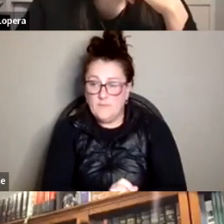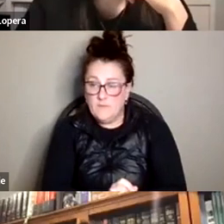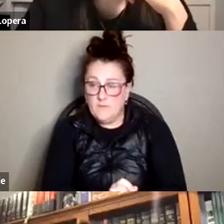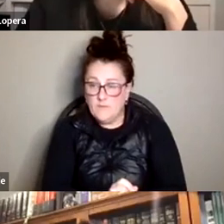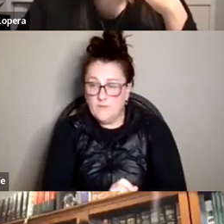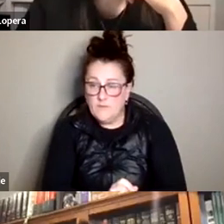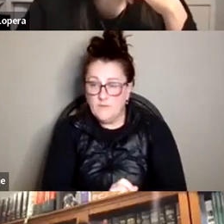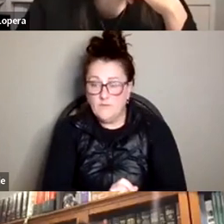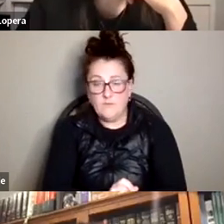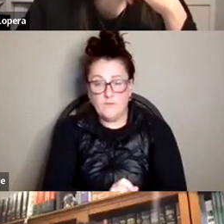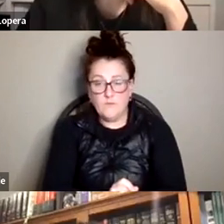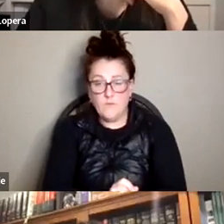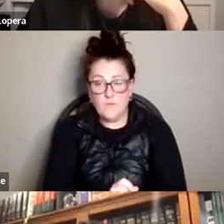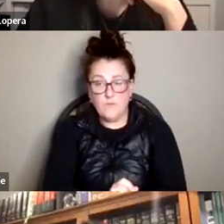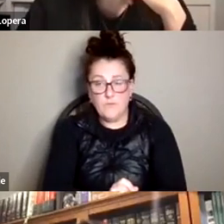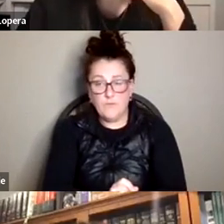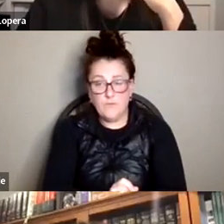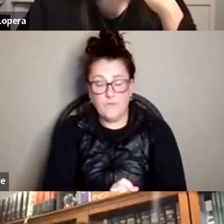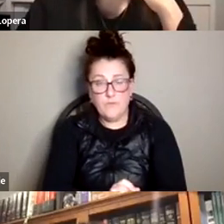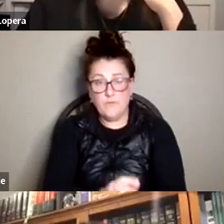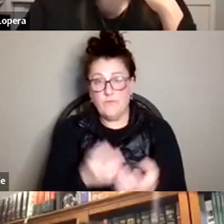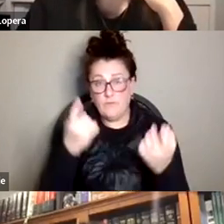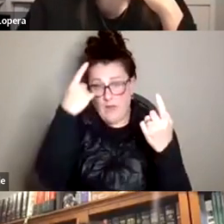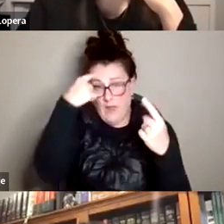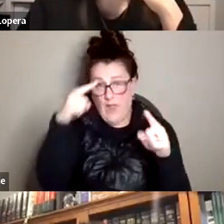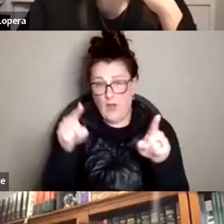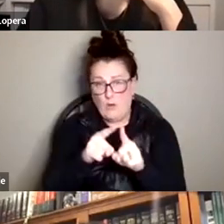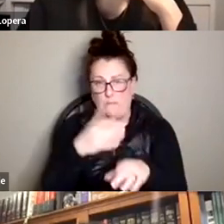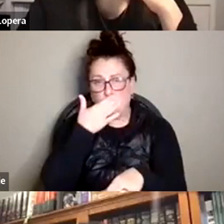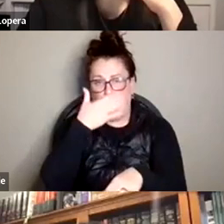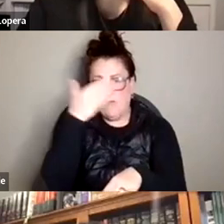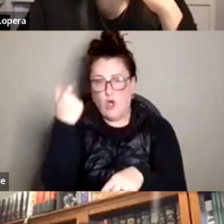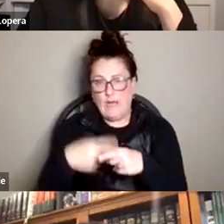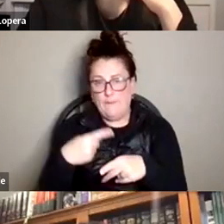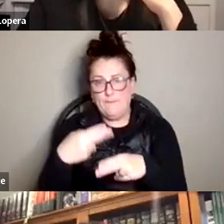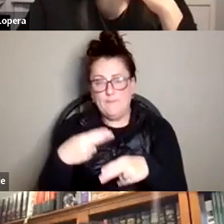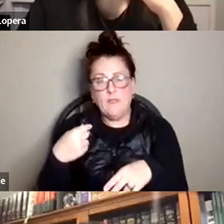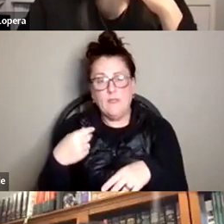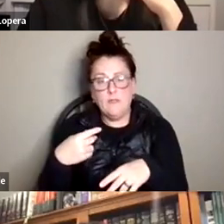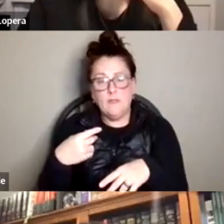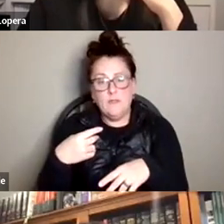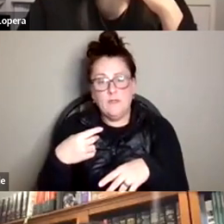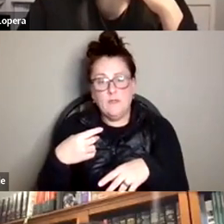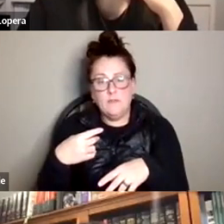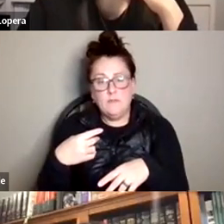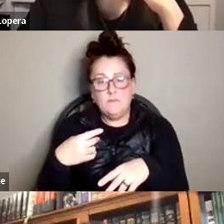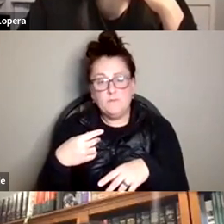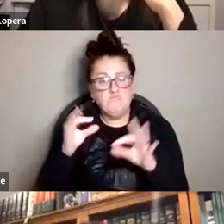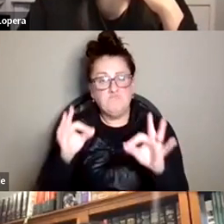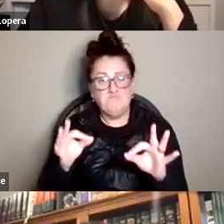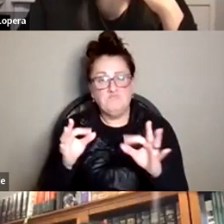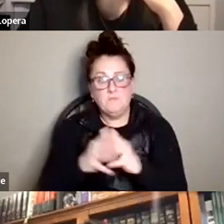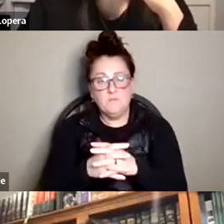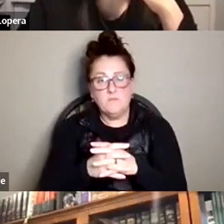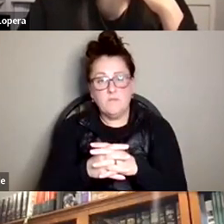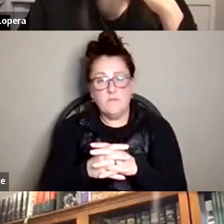Aside from agreeing with the previous lady, I'm sorry, I forgot her name, but she just stated it excellently.